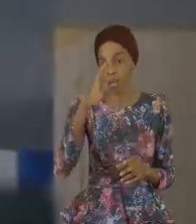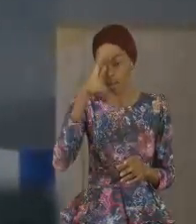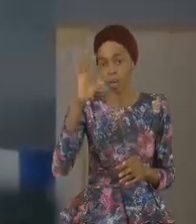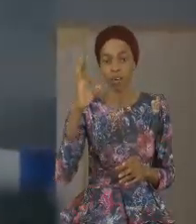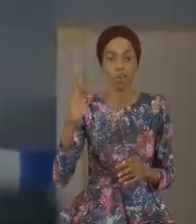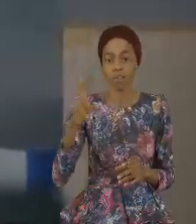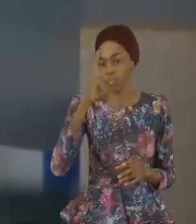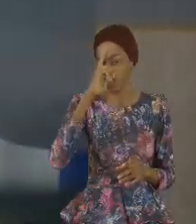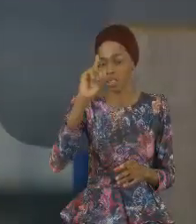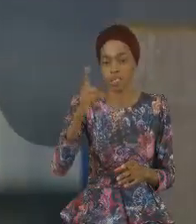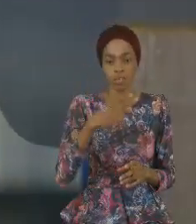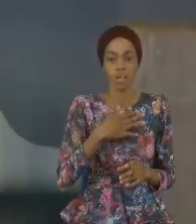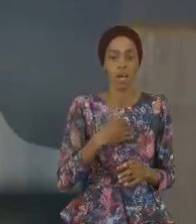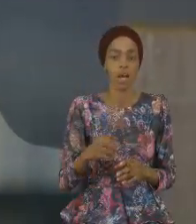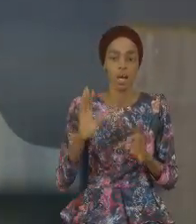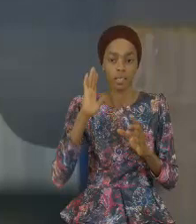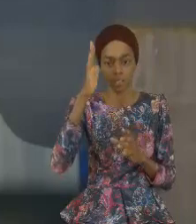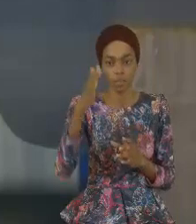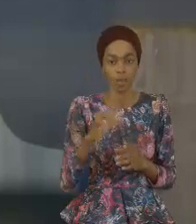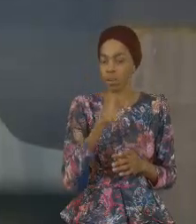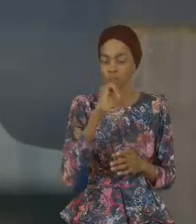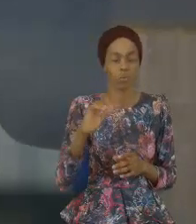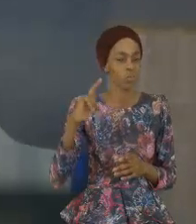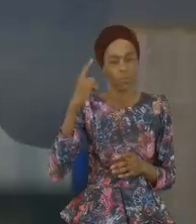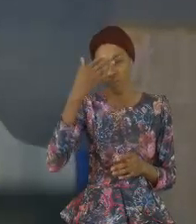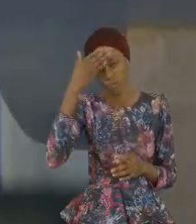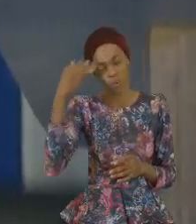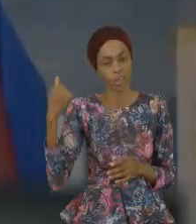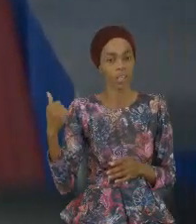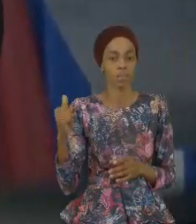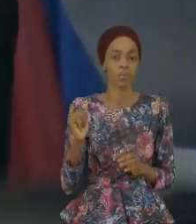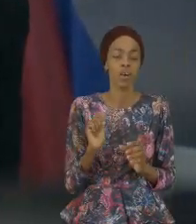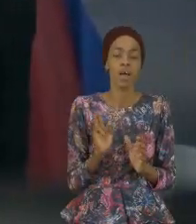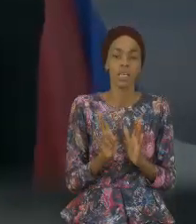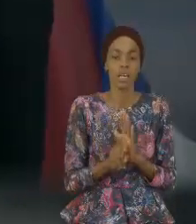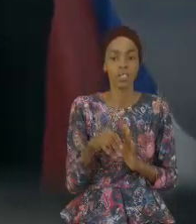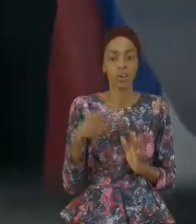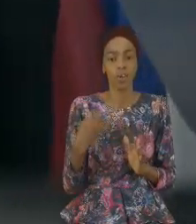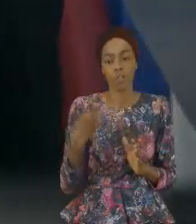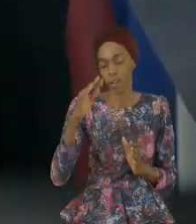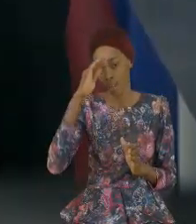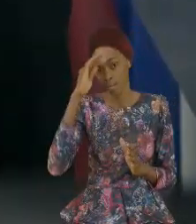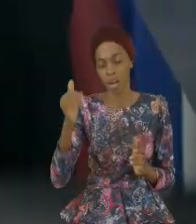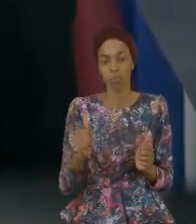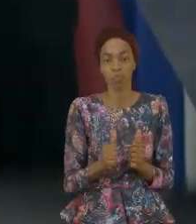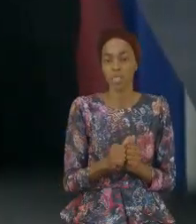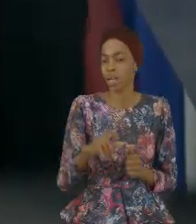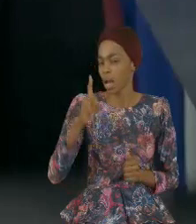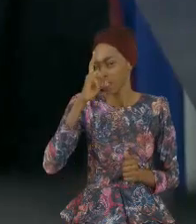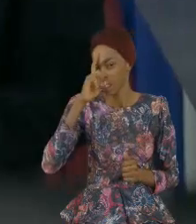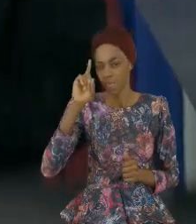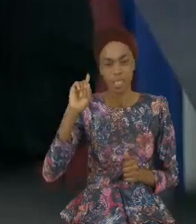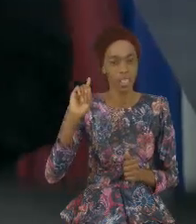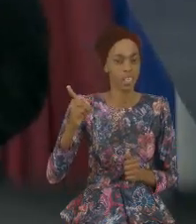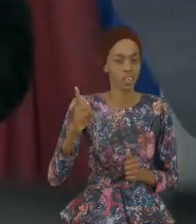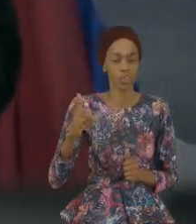The foreverness, unforgettableness of a man with distinction and